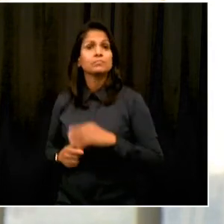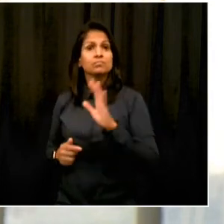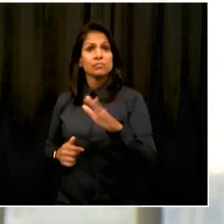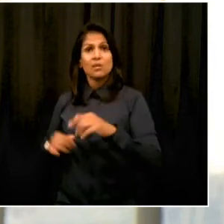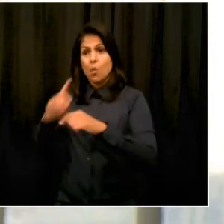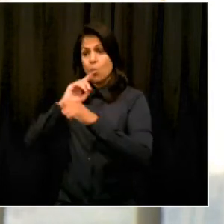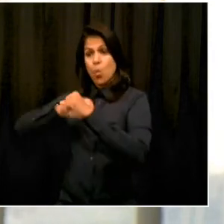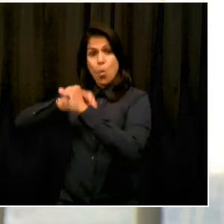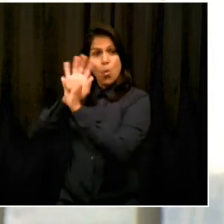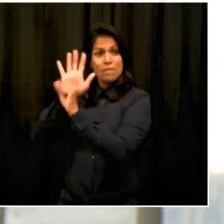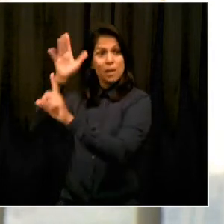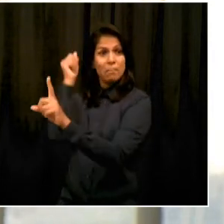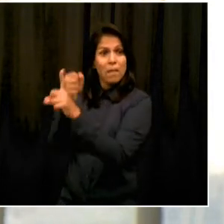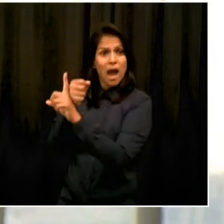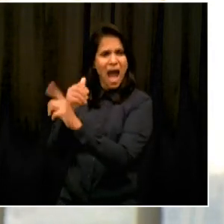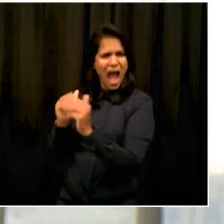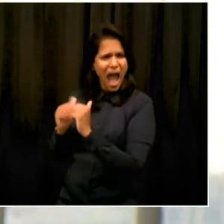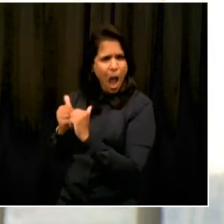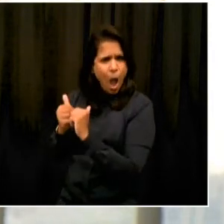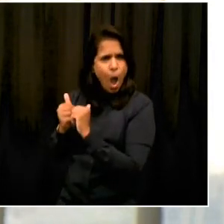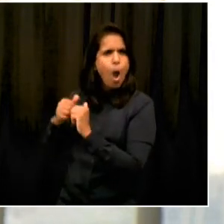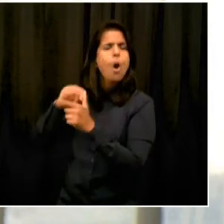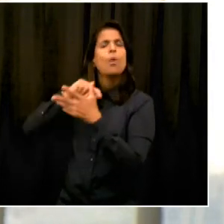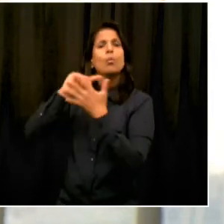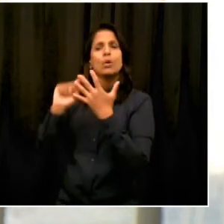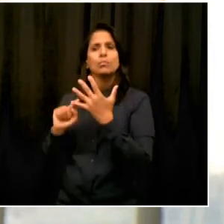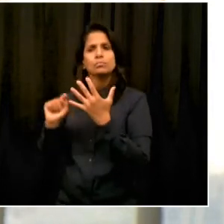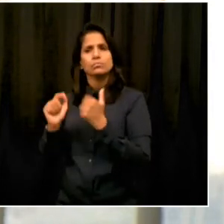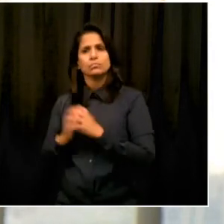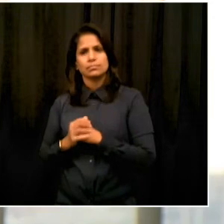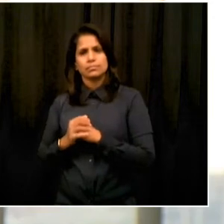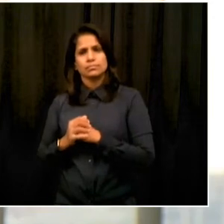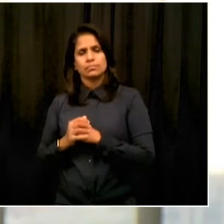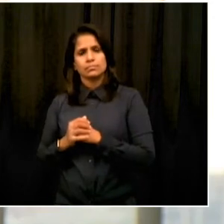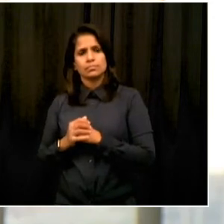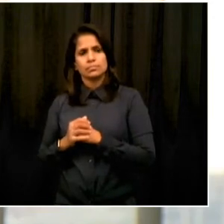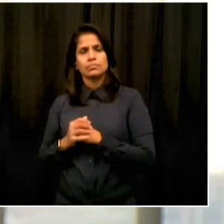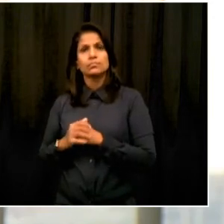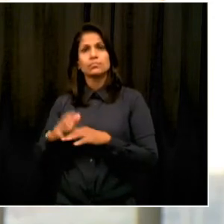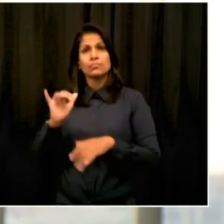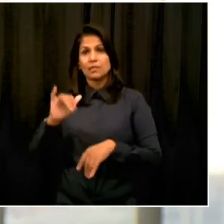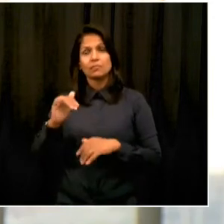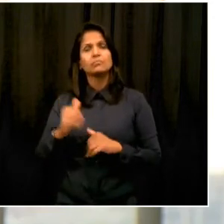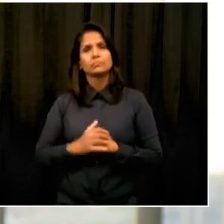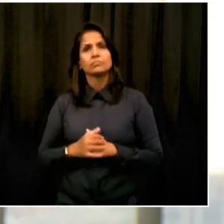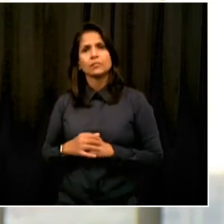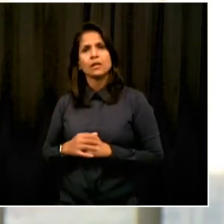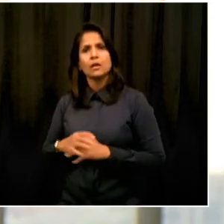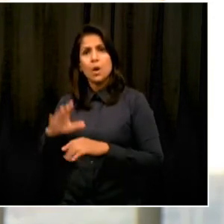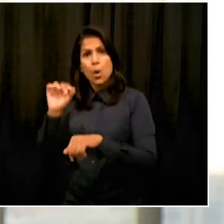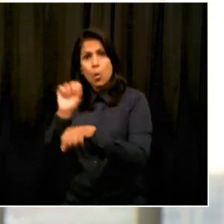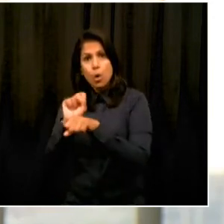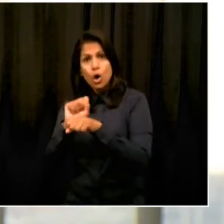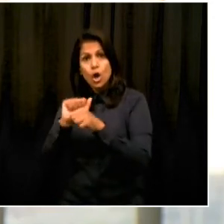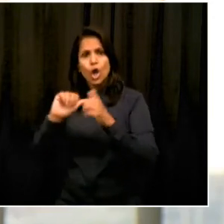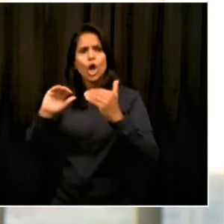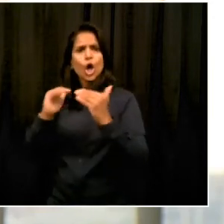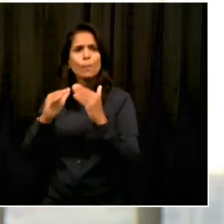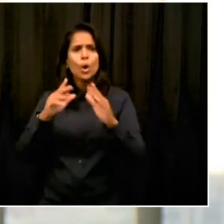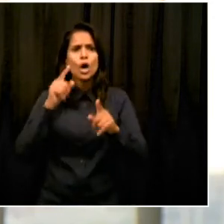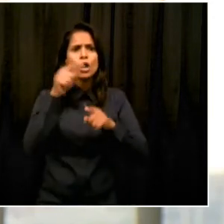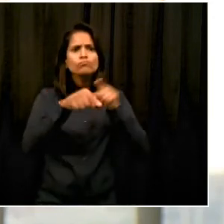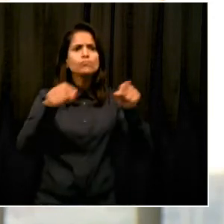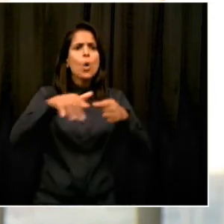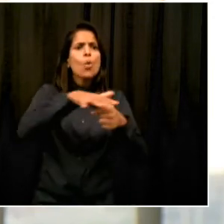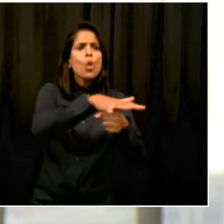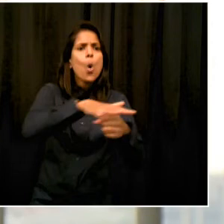fighting back crime at the community level. And we're only going to do that by working with communities. It kind of parallels what I'm saying about healthcare itself. The